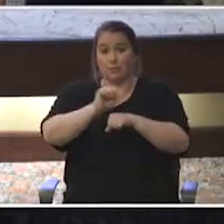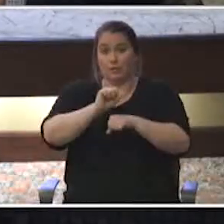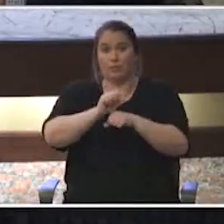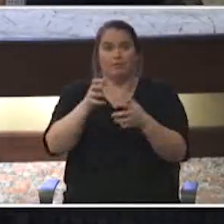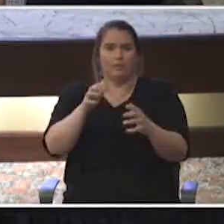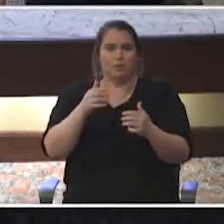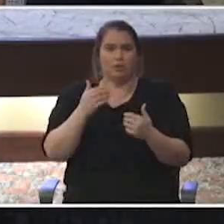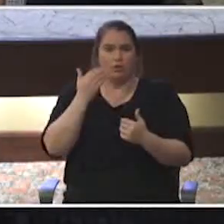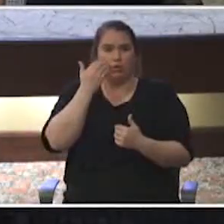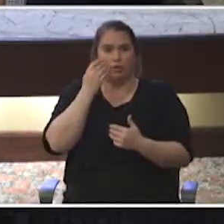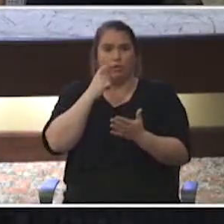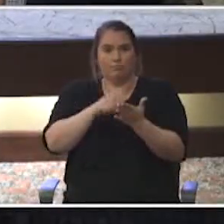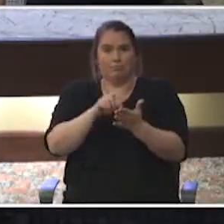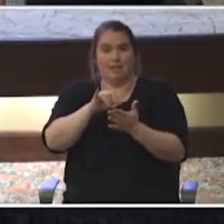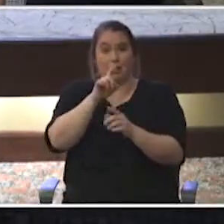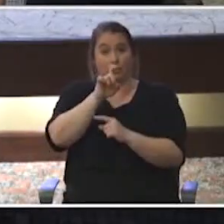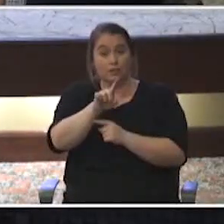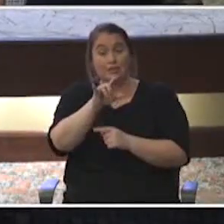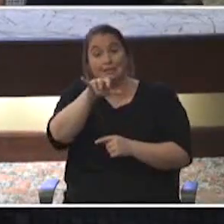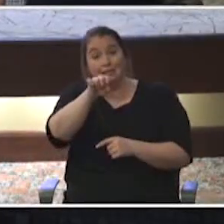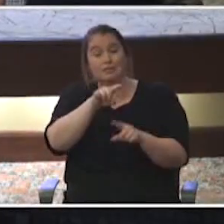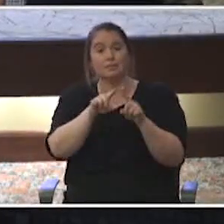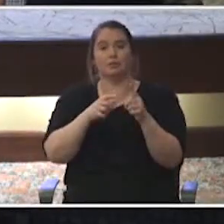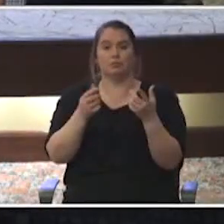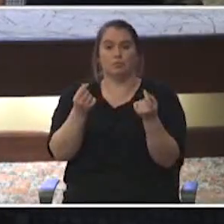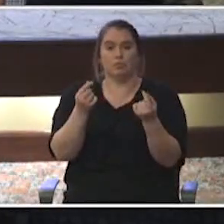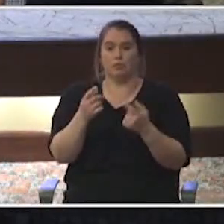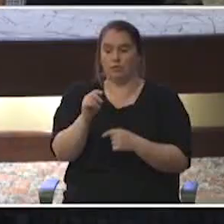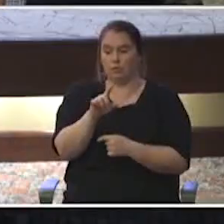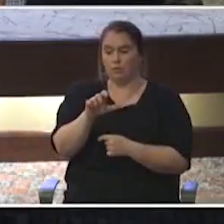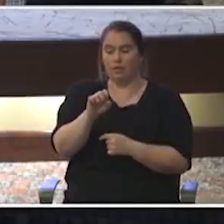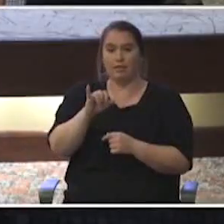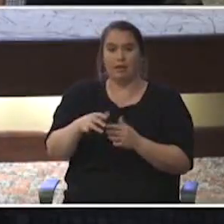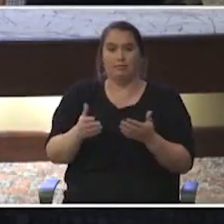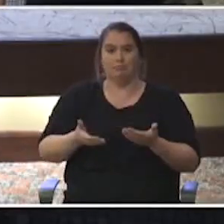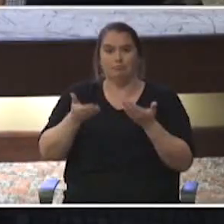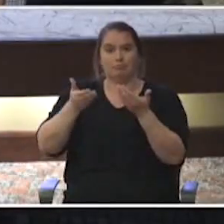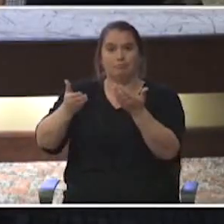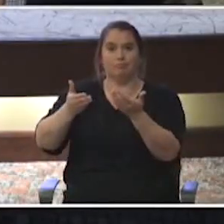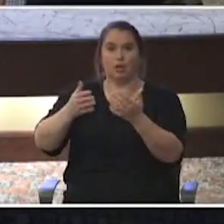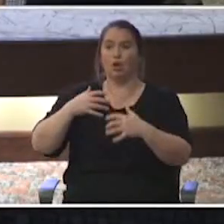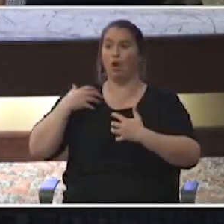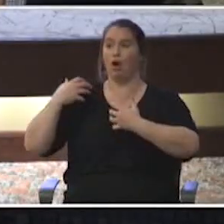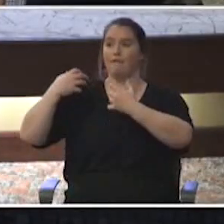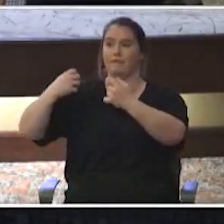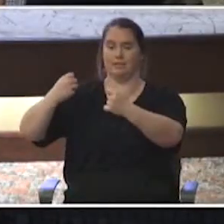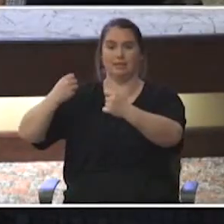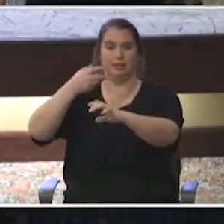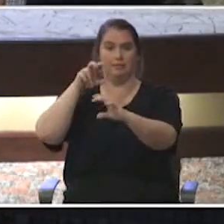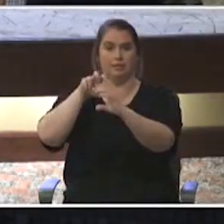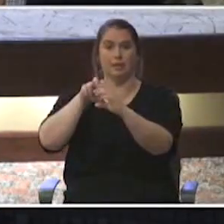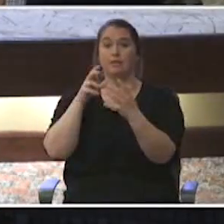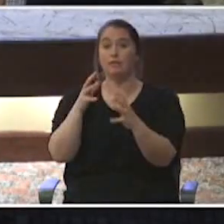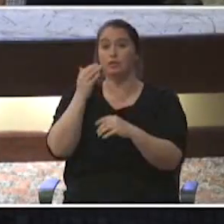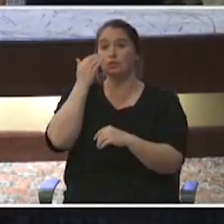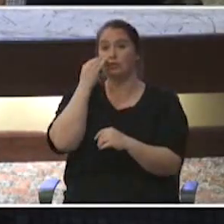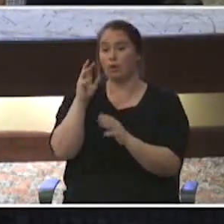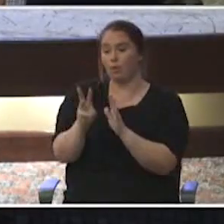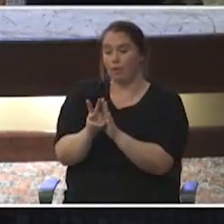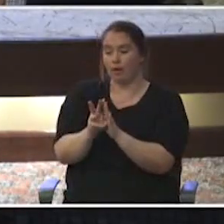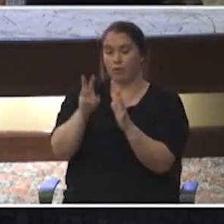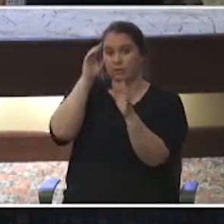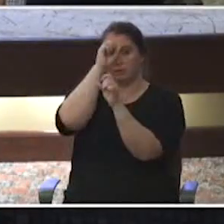question, but to also provide the tool that enables confident investment and development by others to build out Waco's vision for